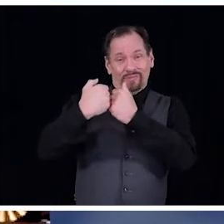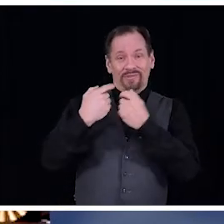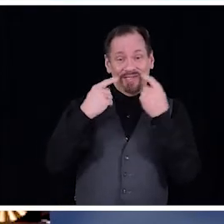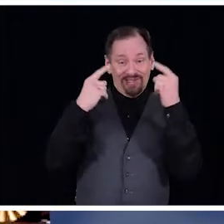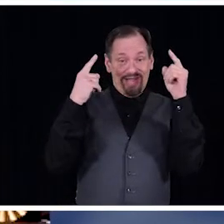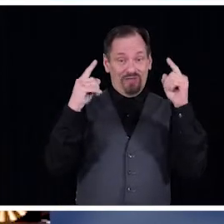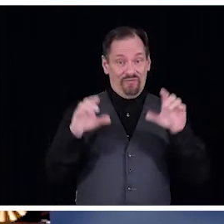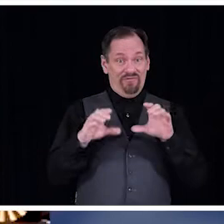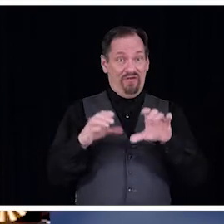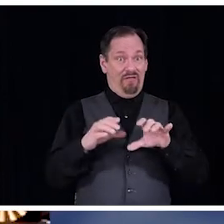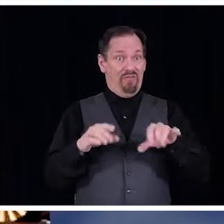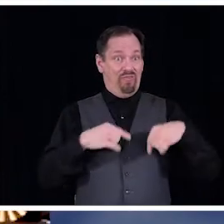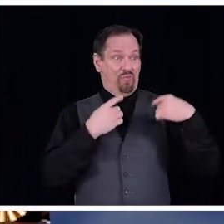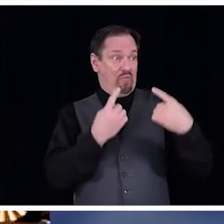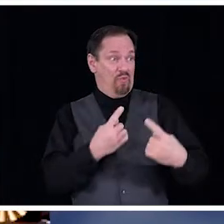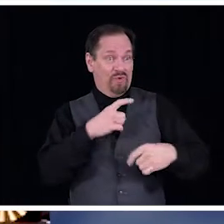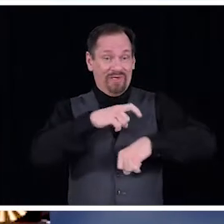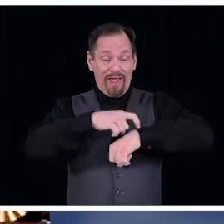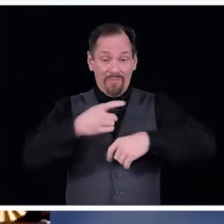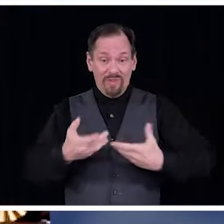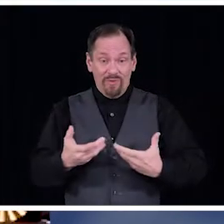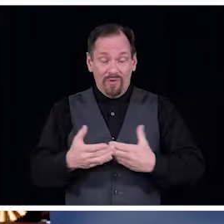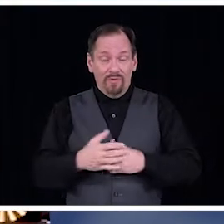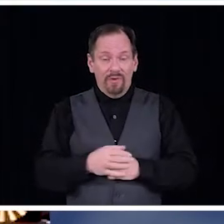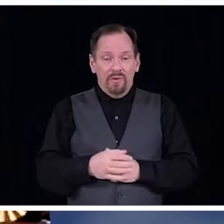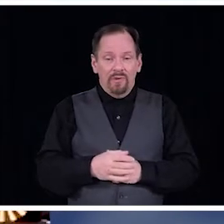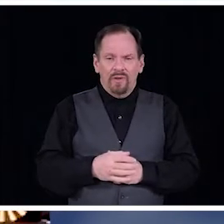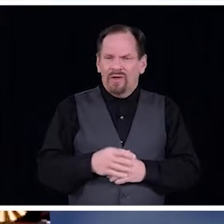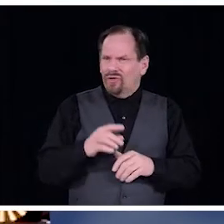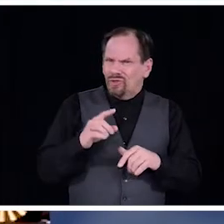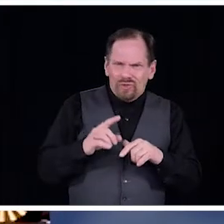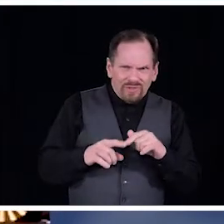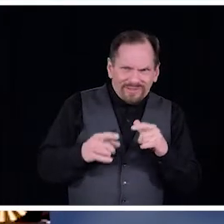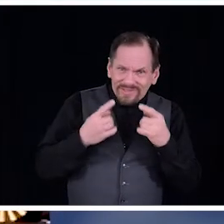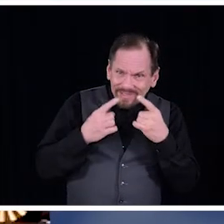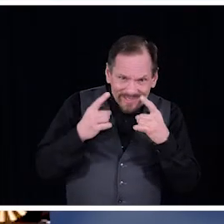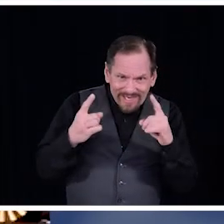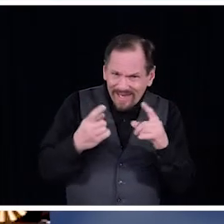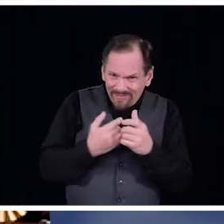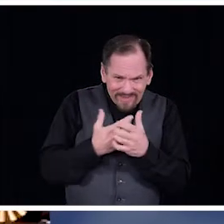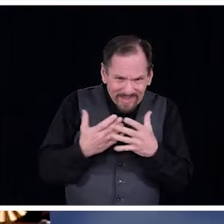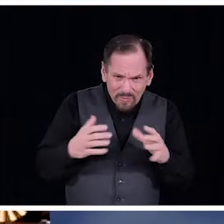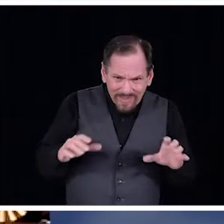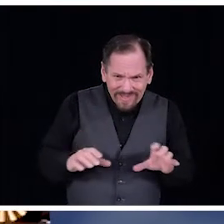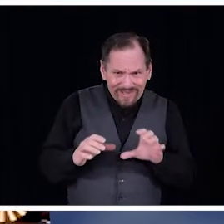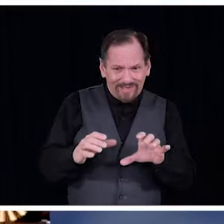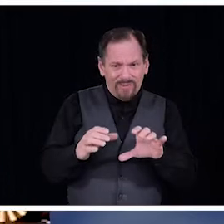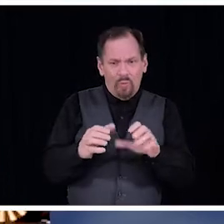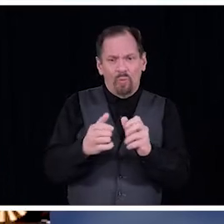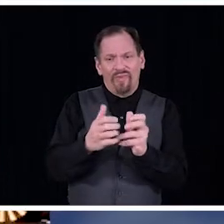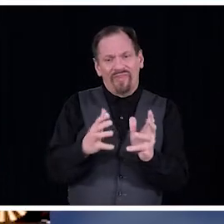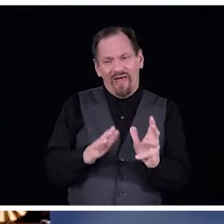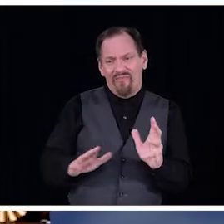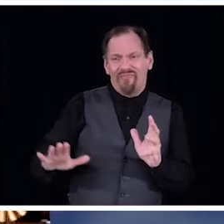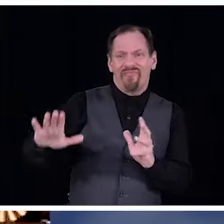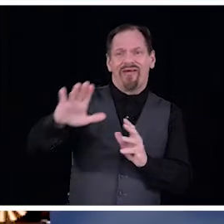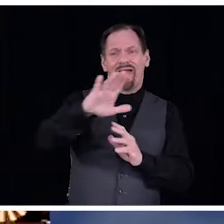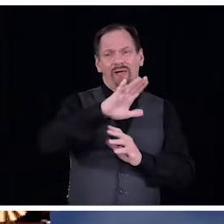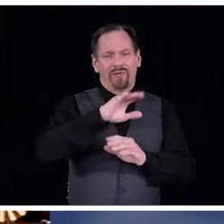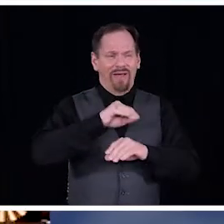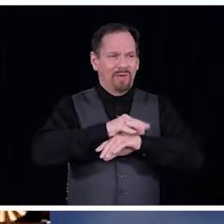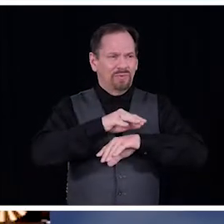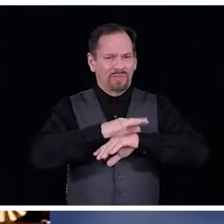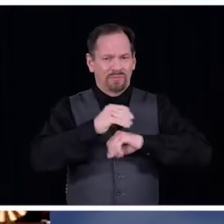experienced throughout your time here at Peabody. You could not have achieved that which we celebrate today without their counsel and